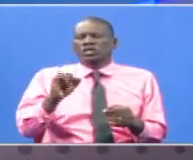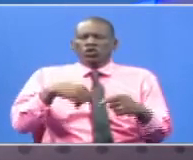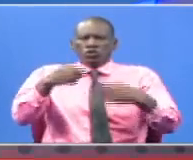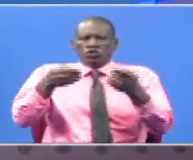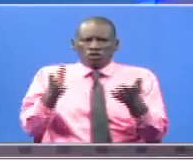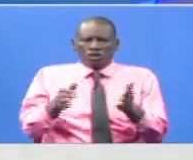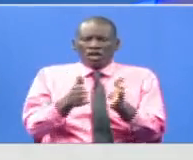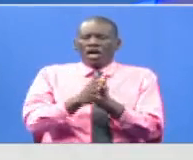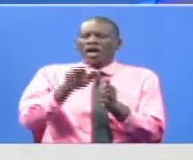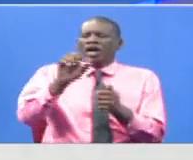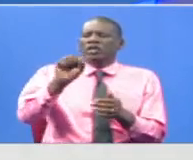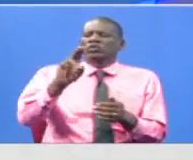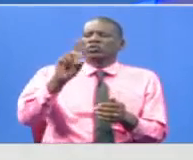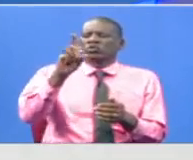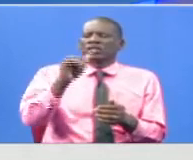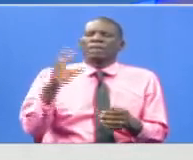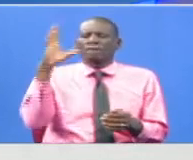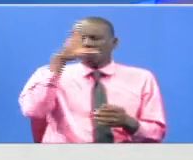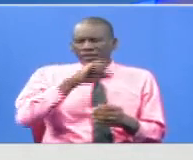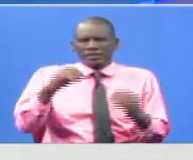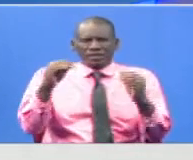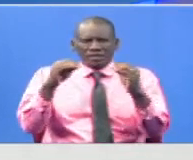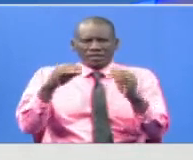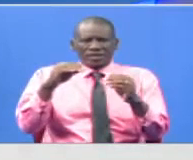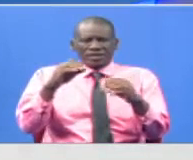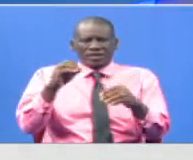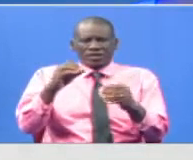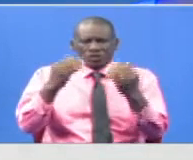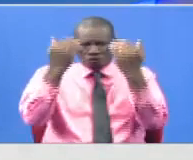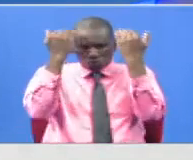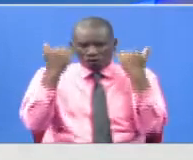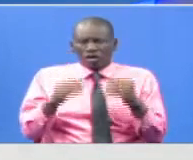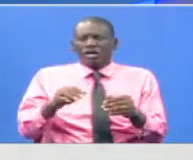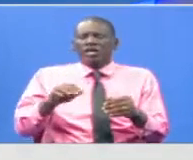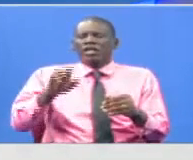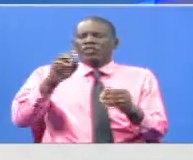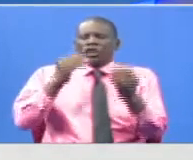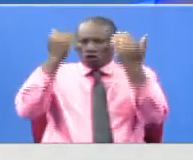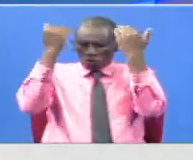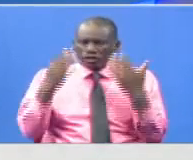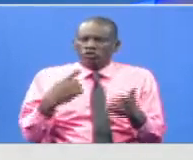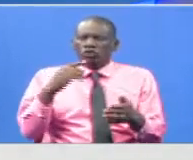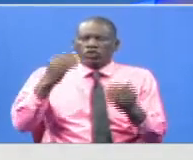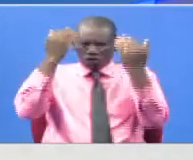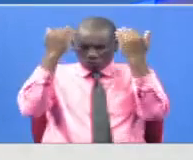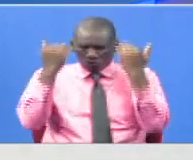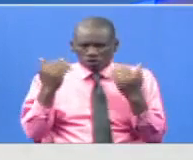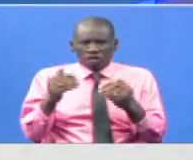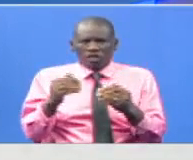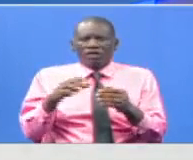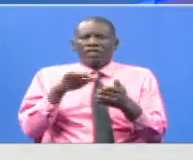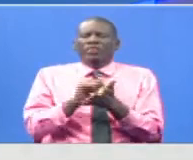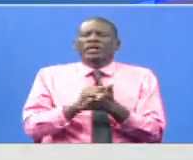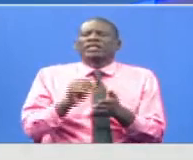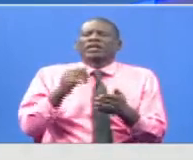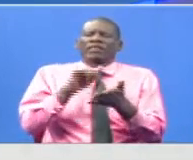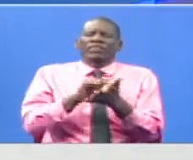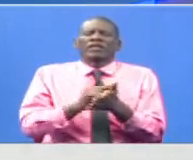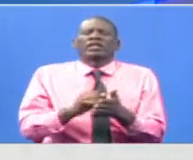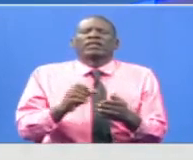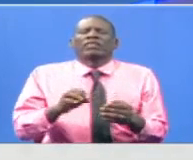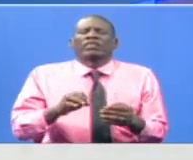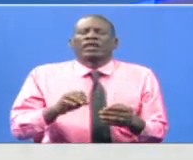to abscond the proceedings. The MP's lawyers told the court that the legislator was recently appointed by the president-elect,